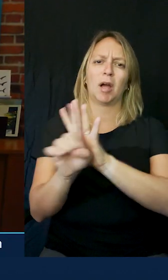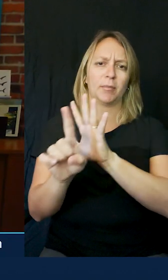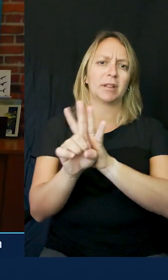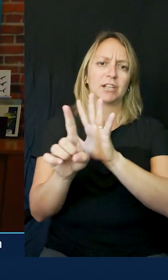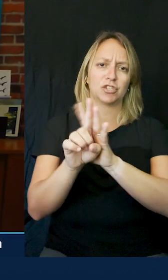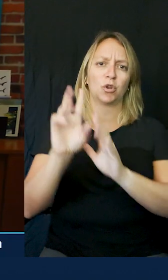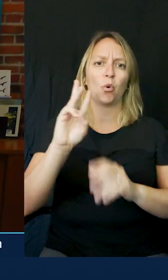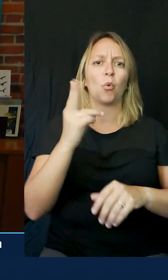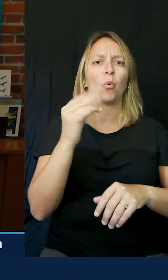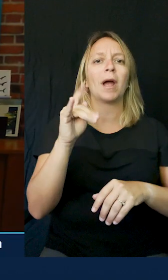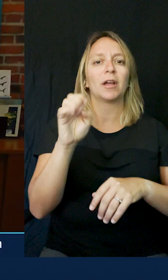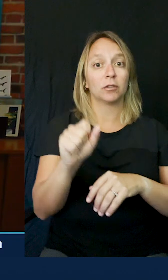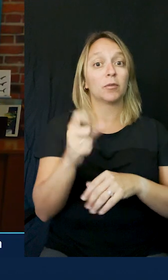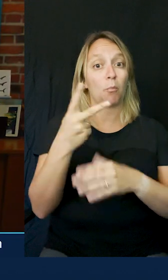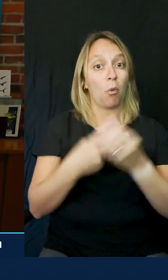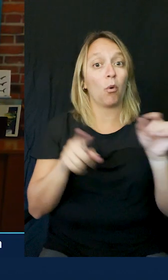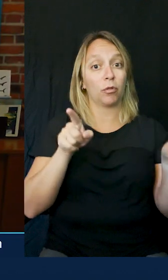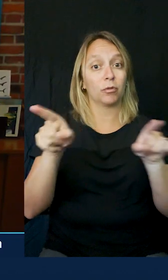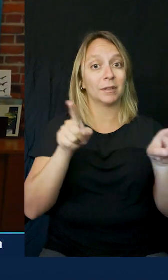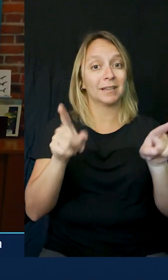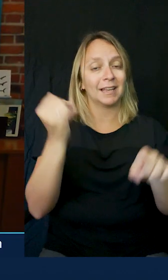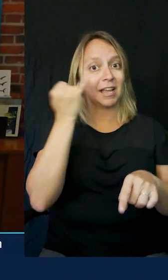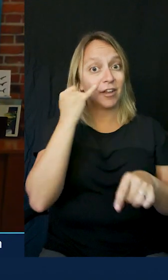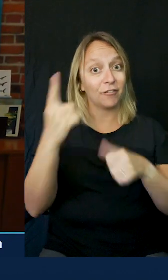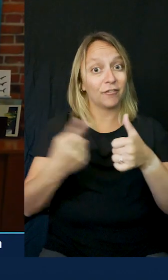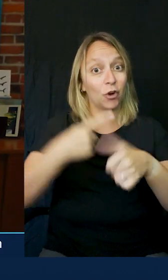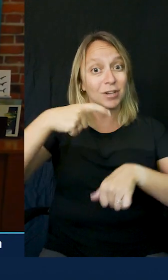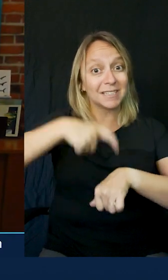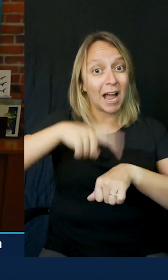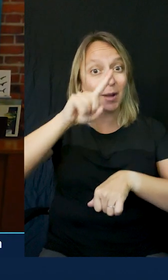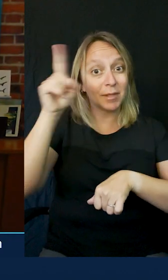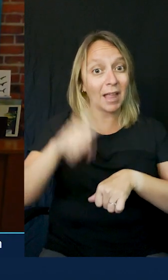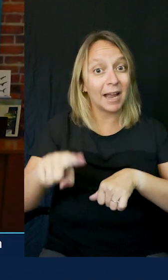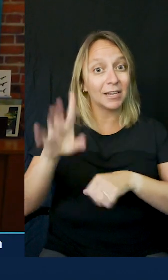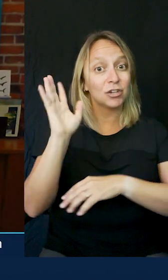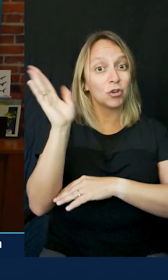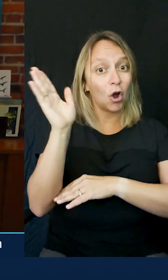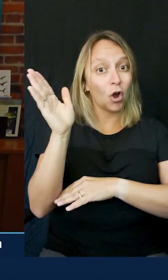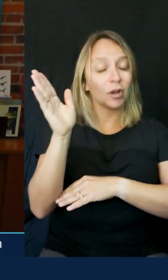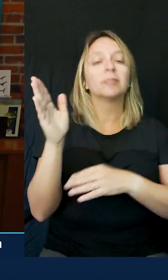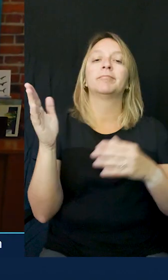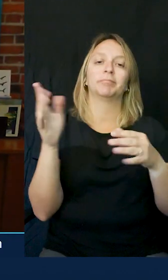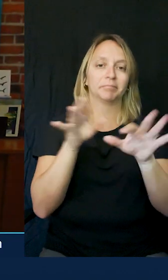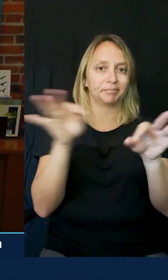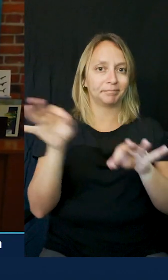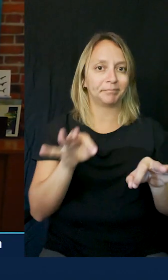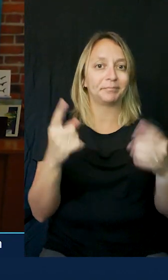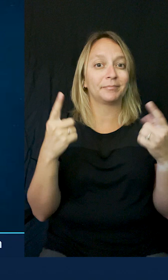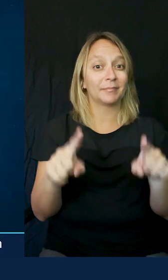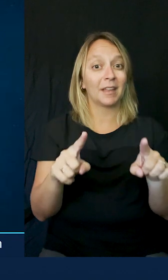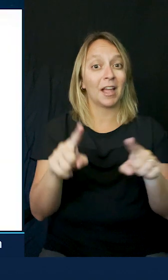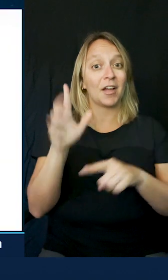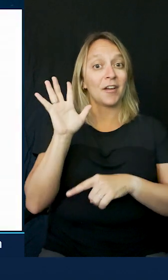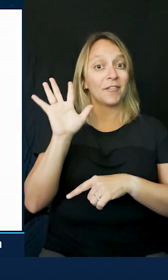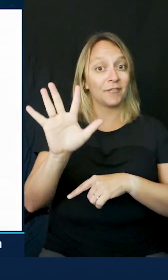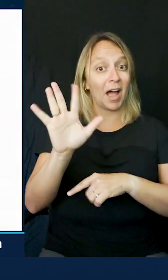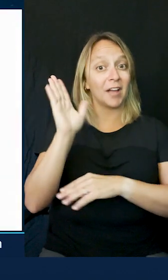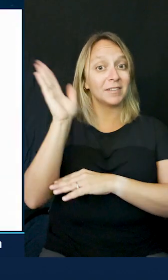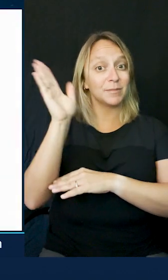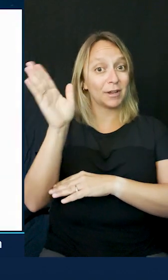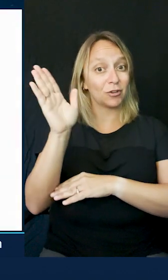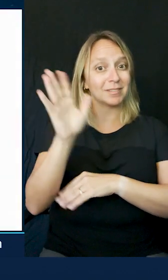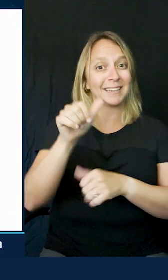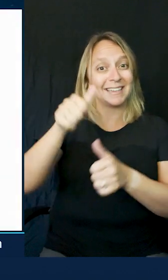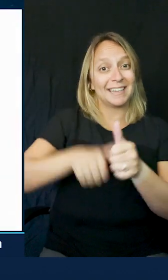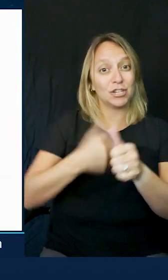been to a Lightning Talks before, this is what you have in store. 5 speakers have 5 minutes each to share